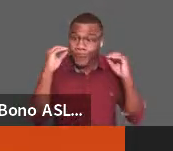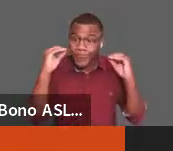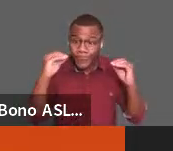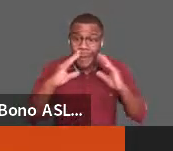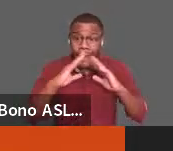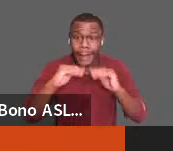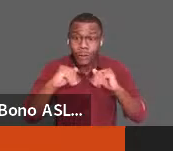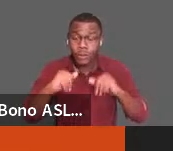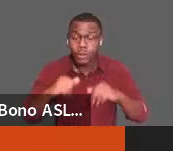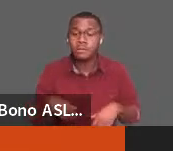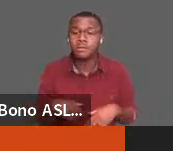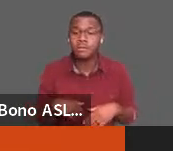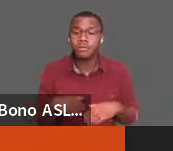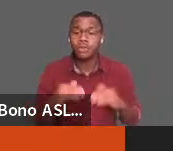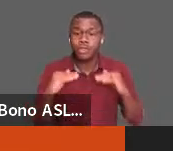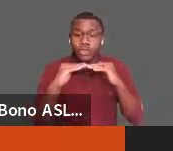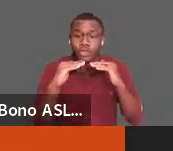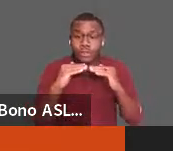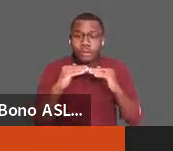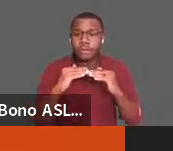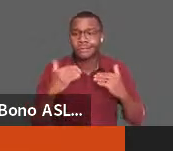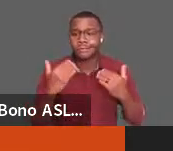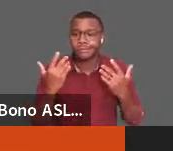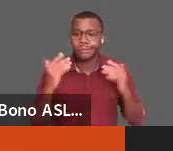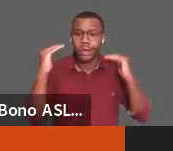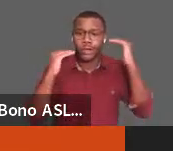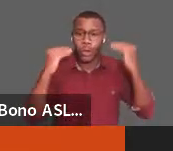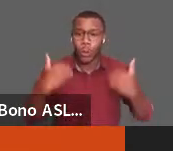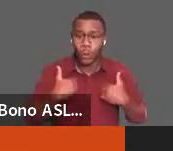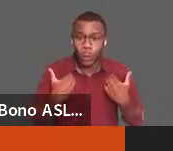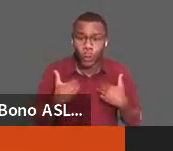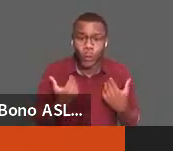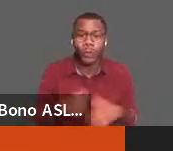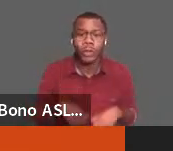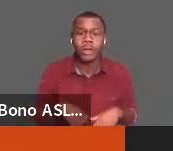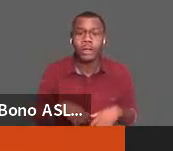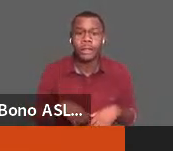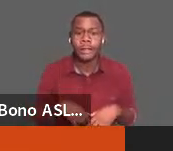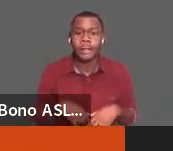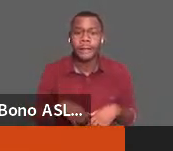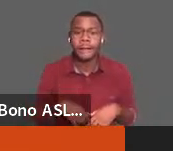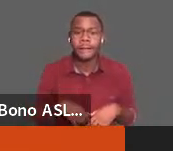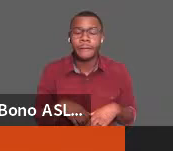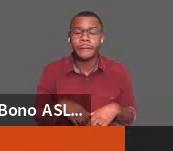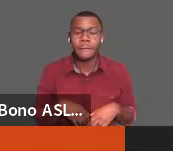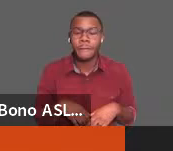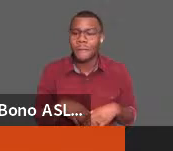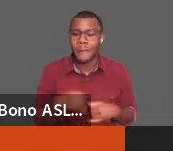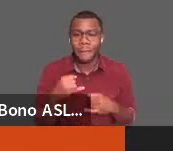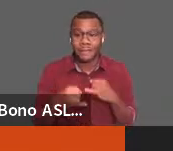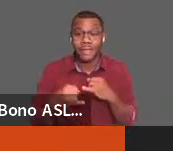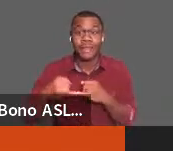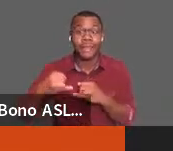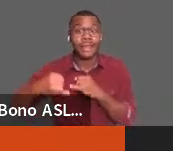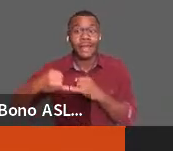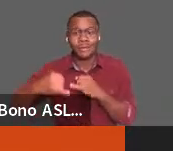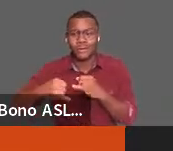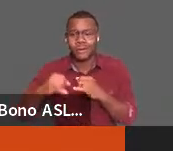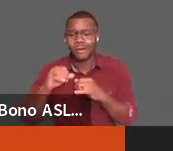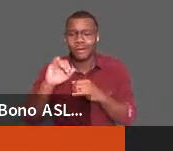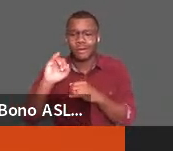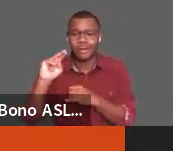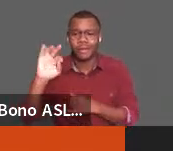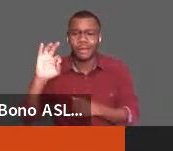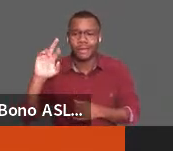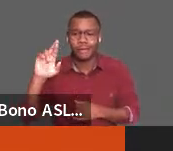youth; 9, parks and open spaces; and 10, transportation and infrastructure. This is our opportunity to hear from you